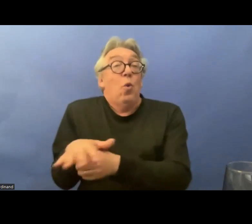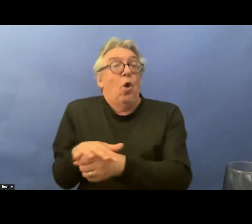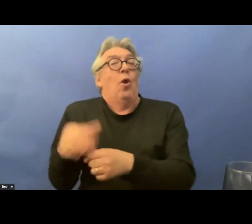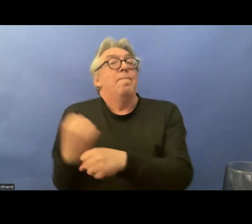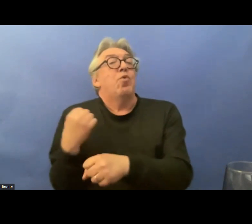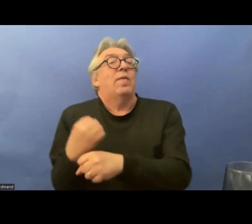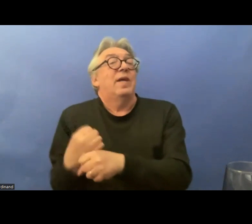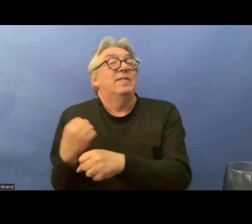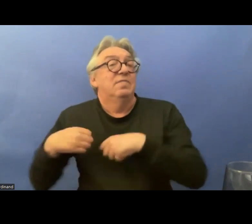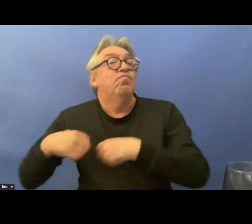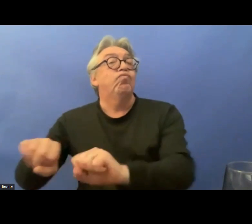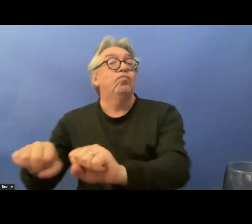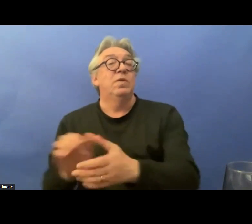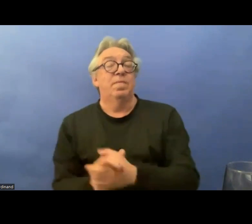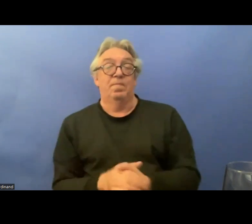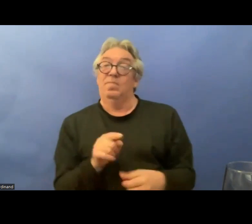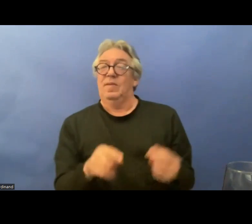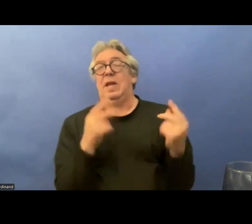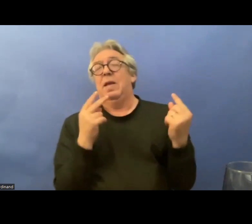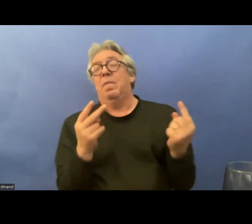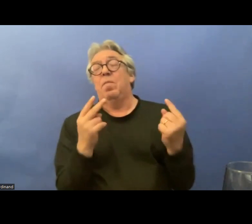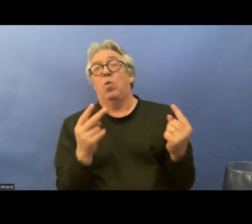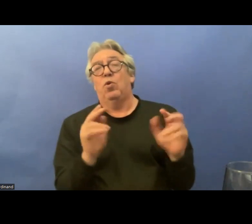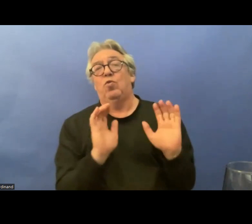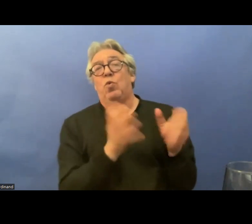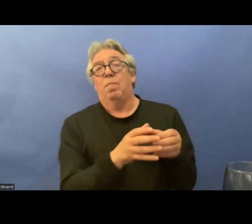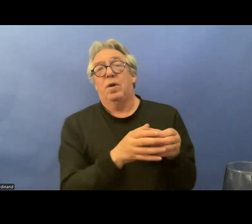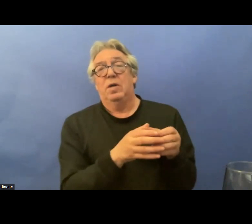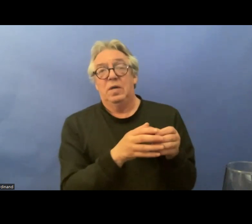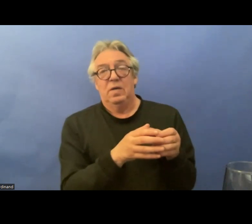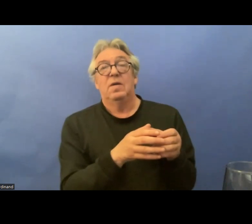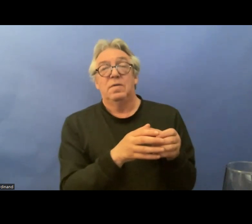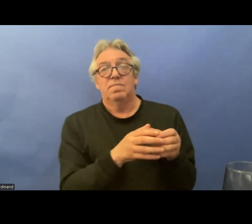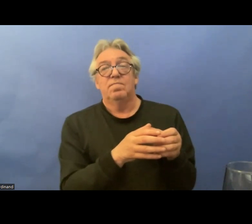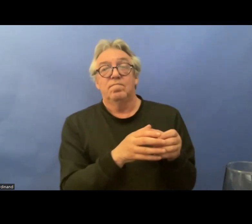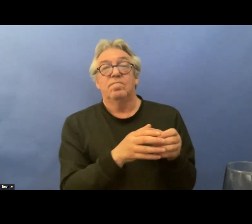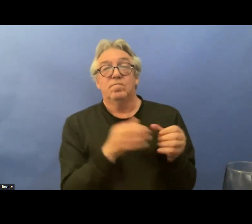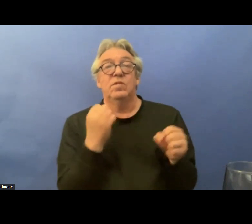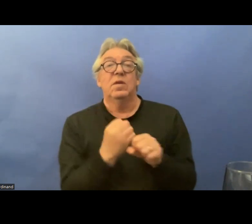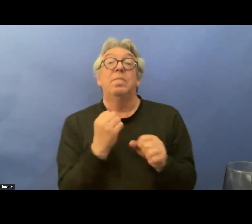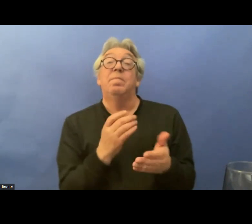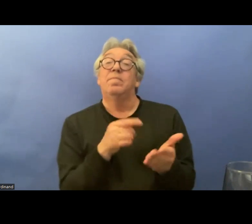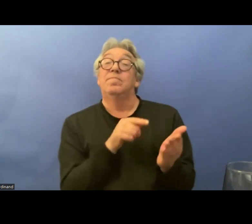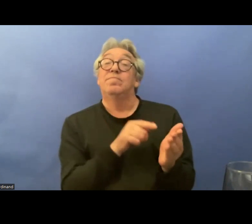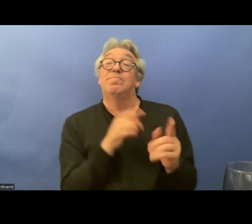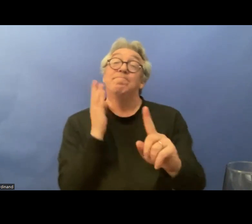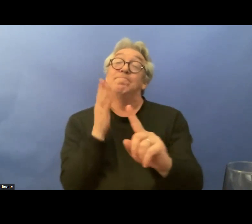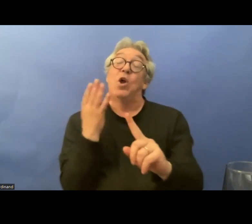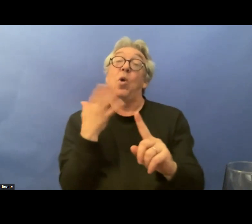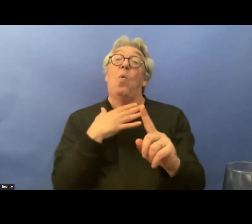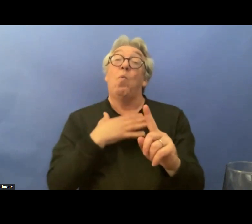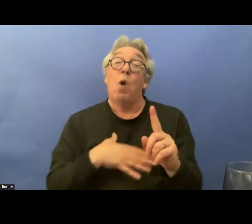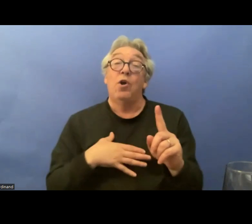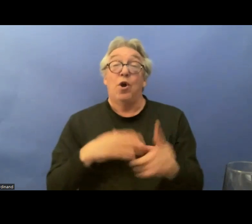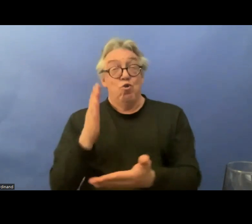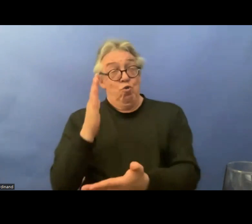ensure that the issues of persons with disabilities is addressed and highlighted and prioritized on the ground.